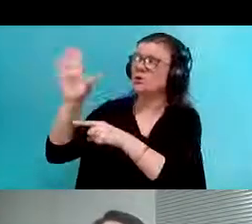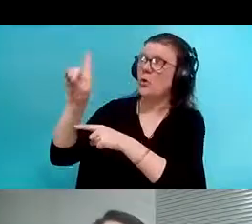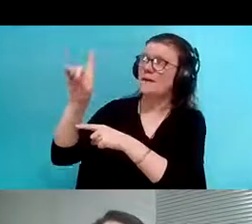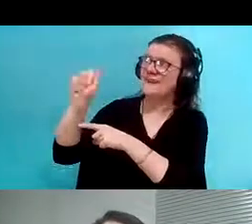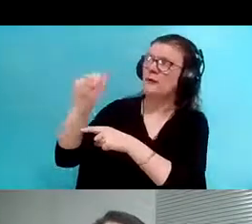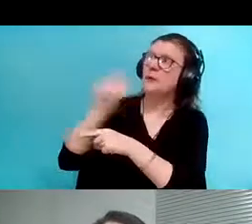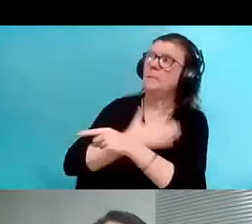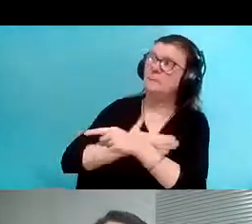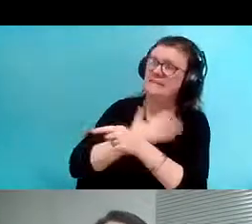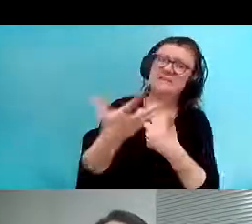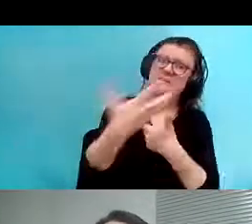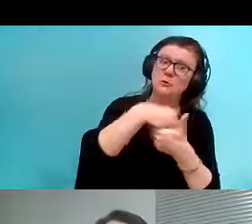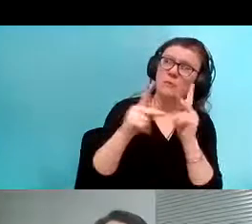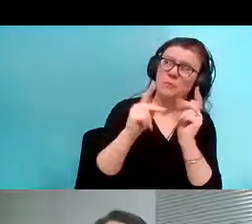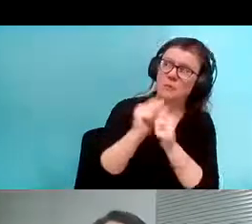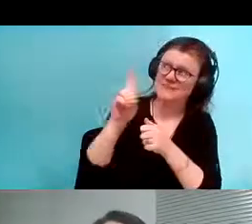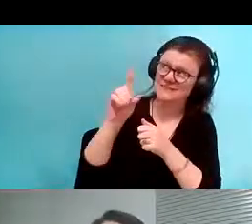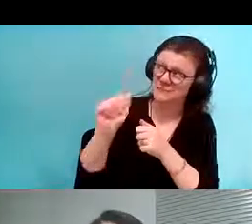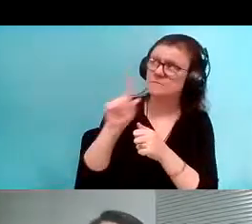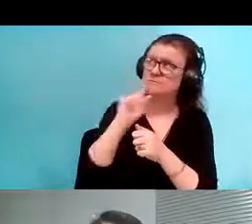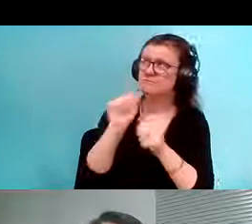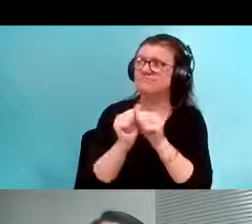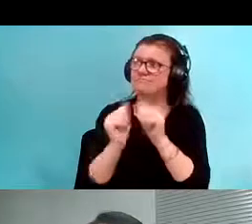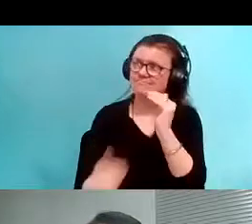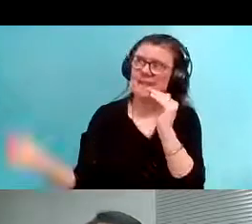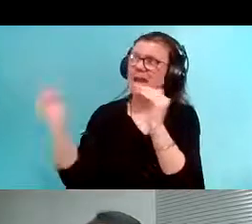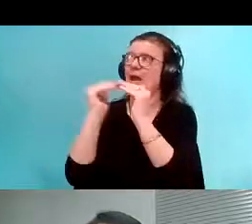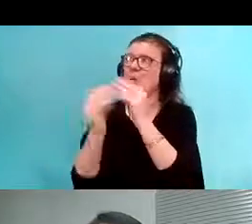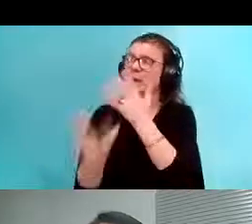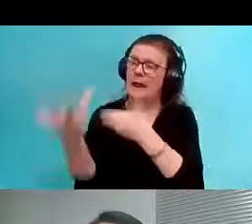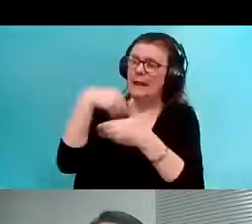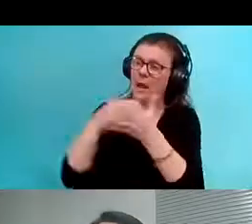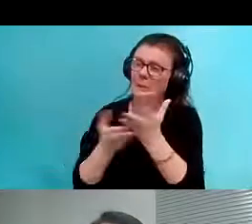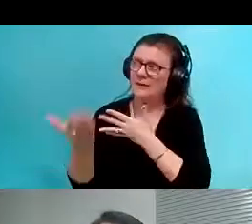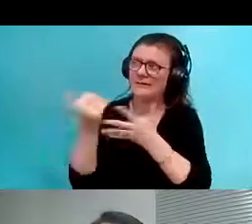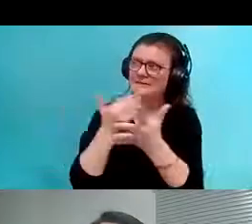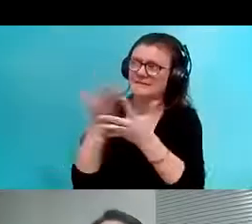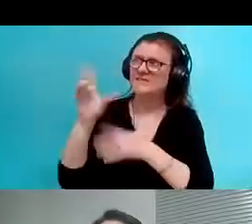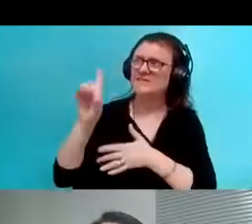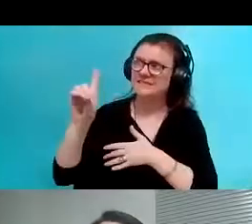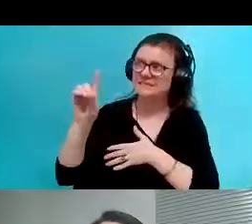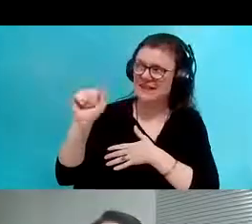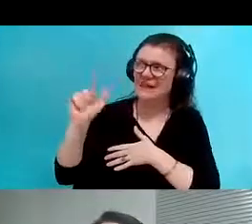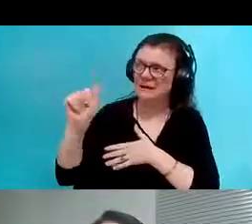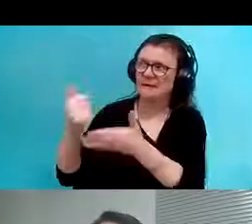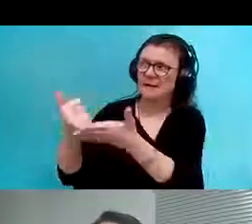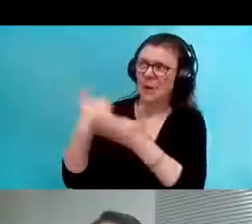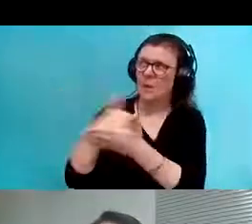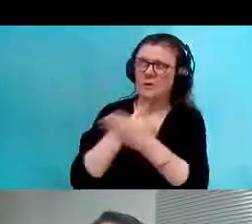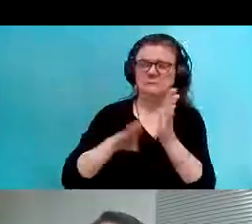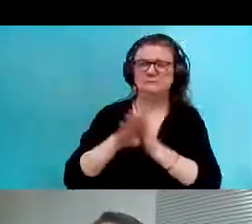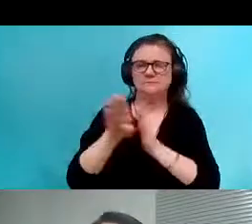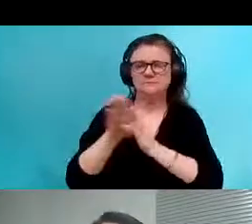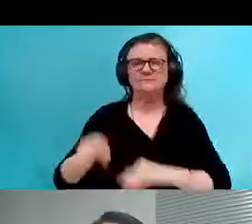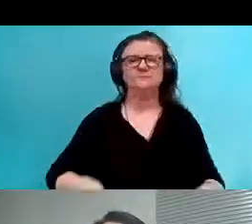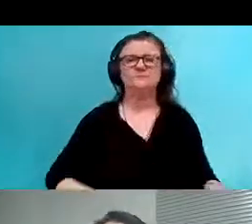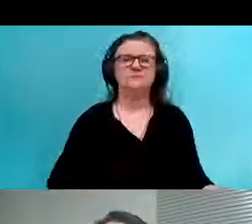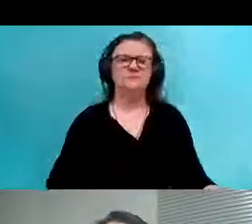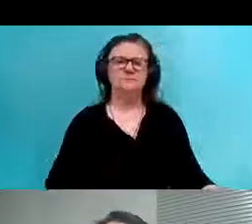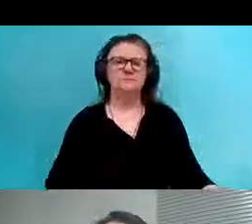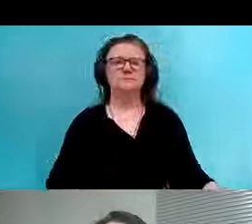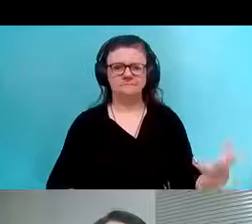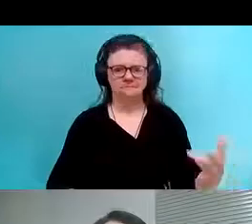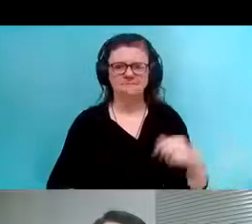planning levels for accurate, comprehensive, and better data across the development sector.